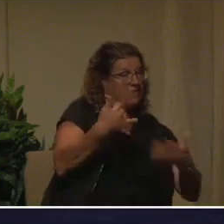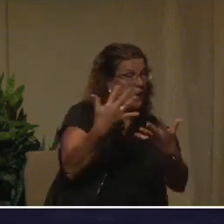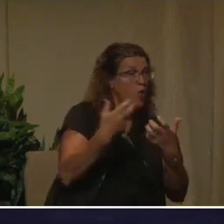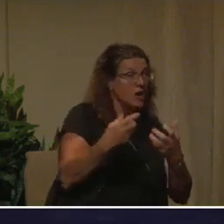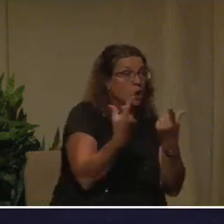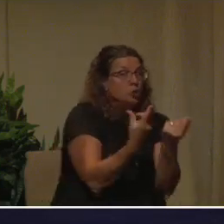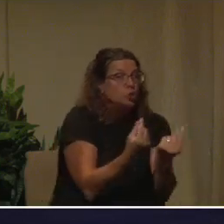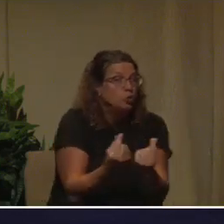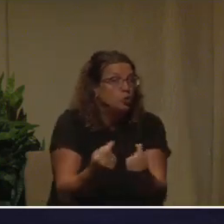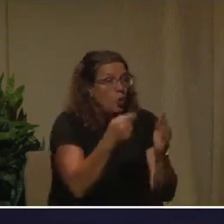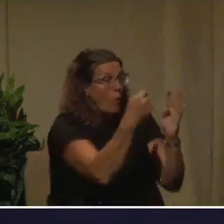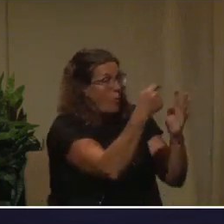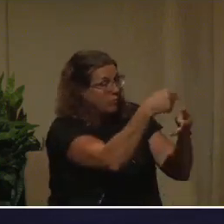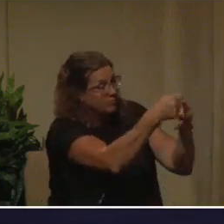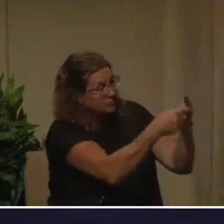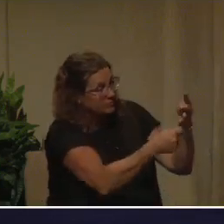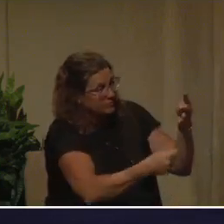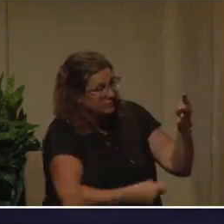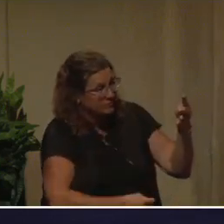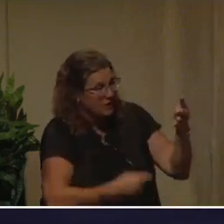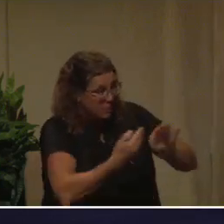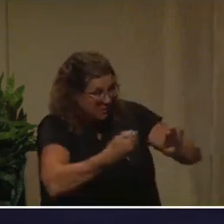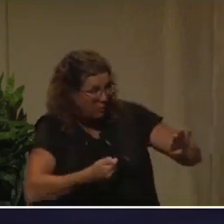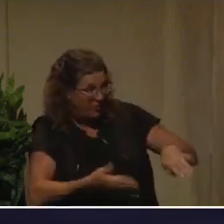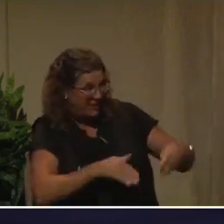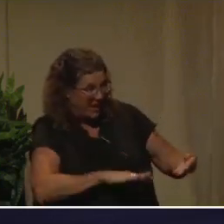Before I kick the bucket.